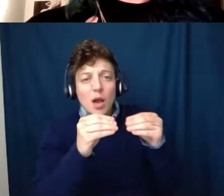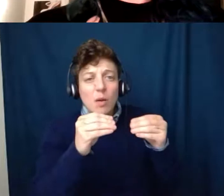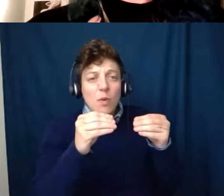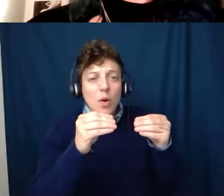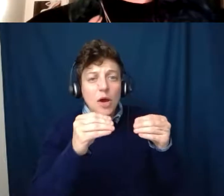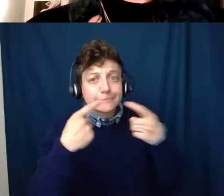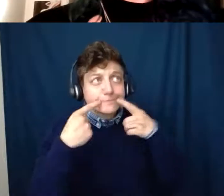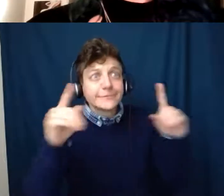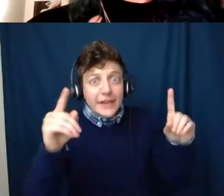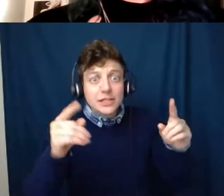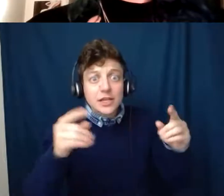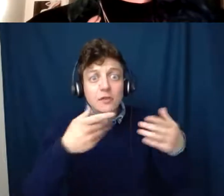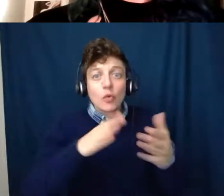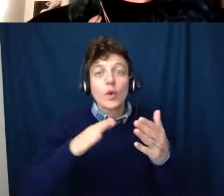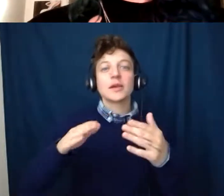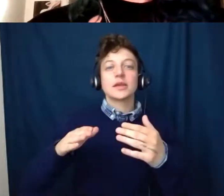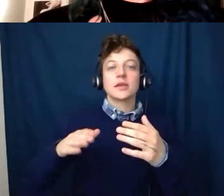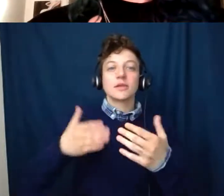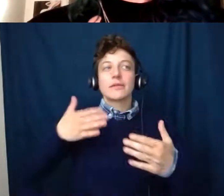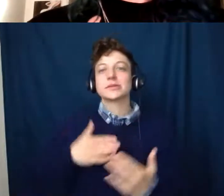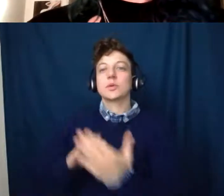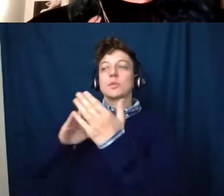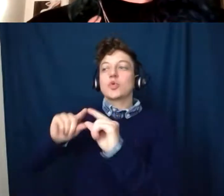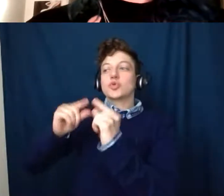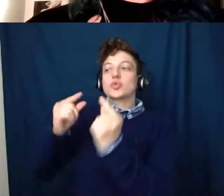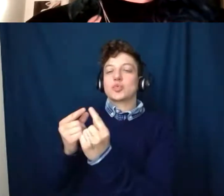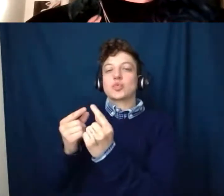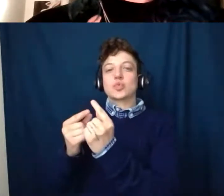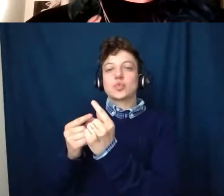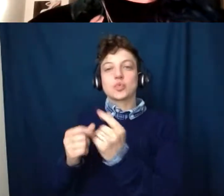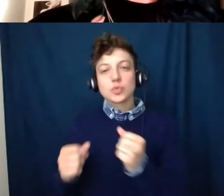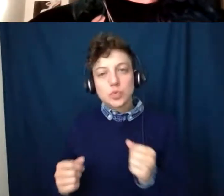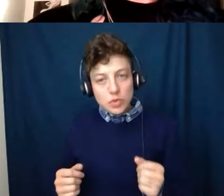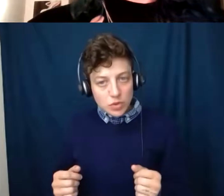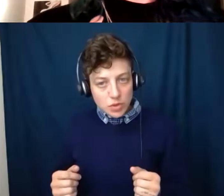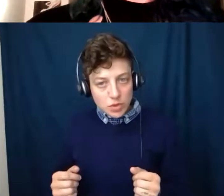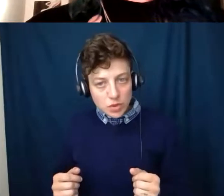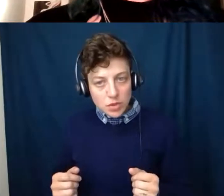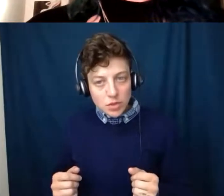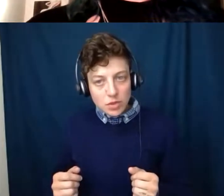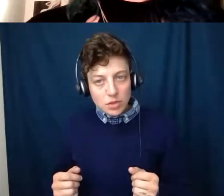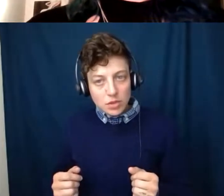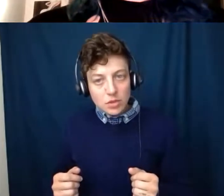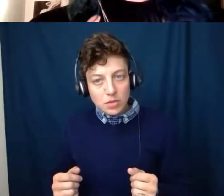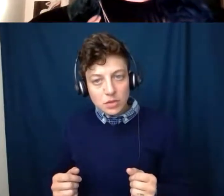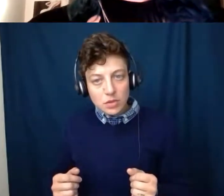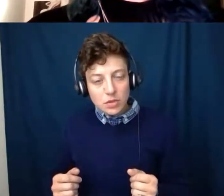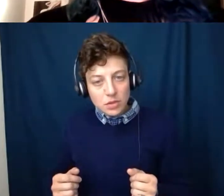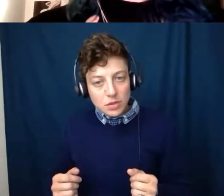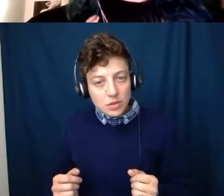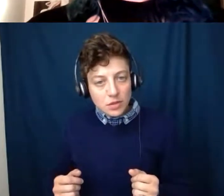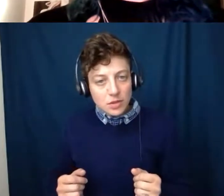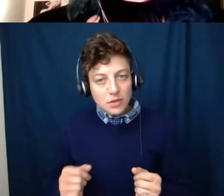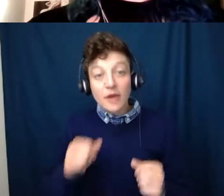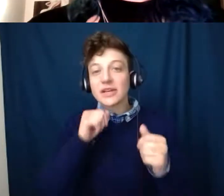vested interests in not performing upstream public health harm reduction, the police, politicians, et cetera?